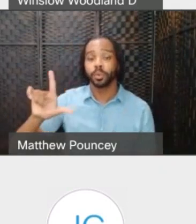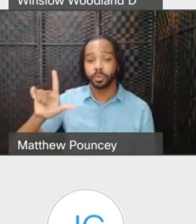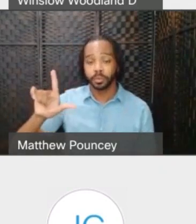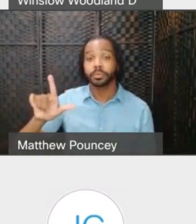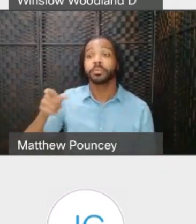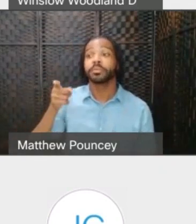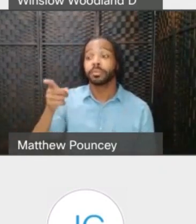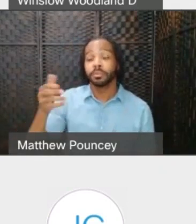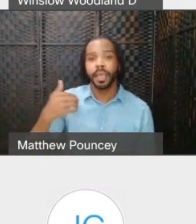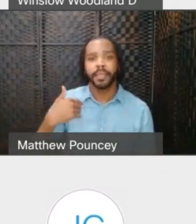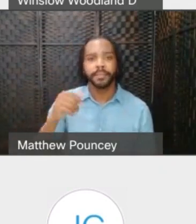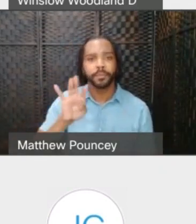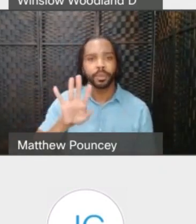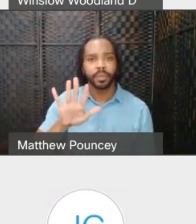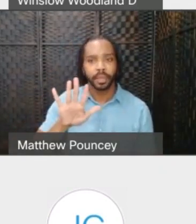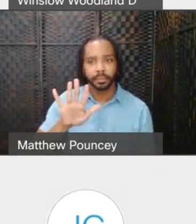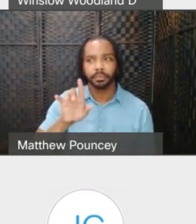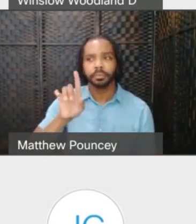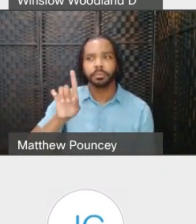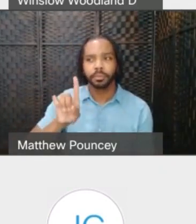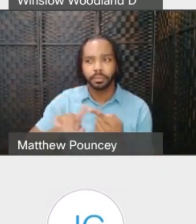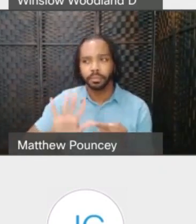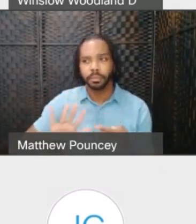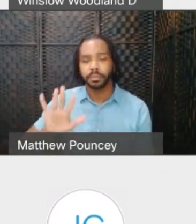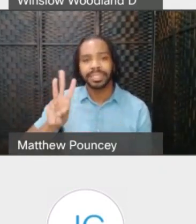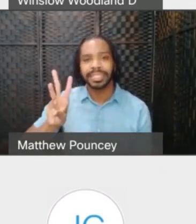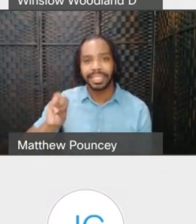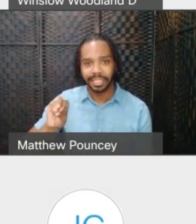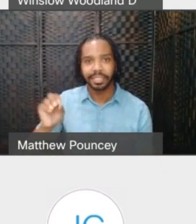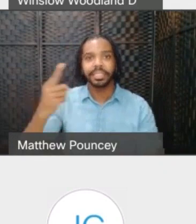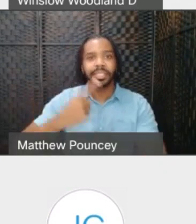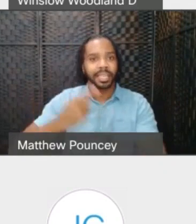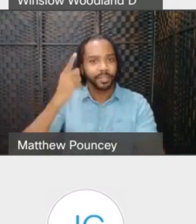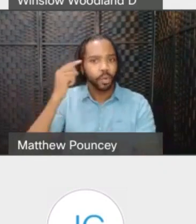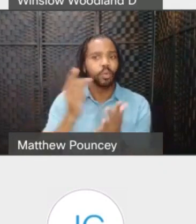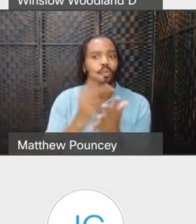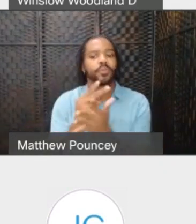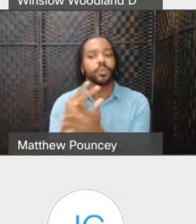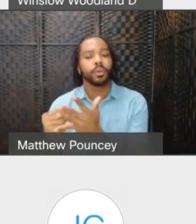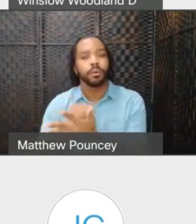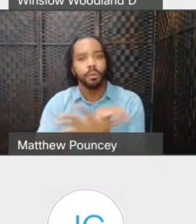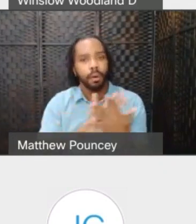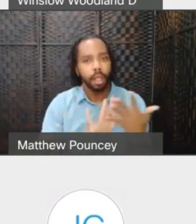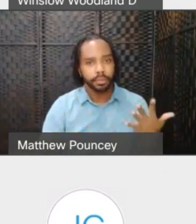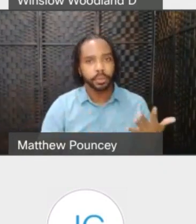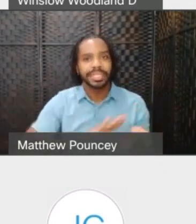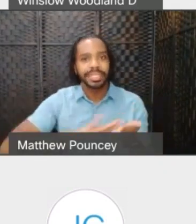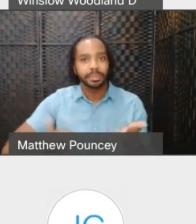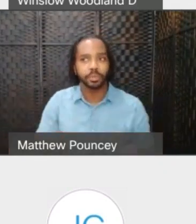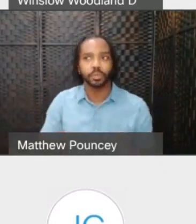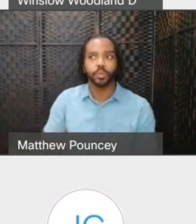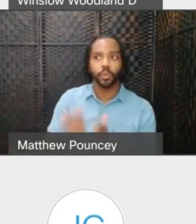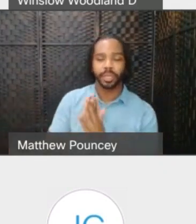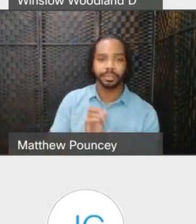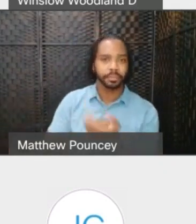45 to, I believe it's 60 days to review all of the exemptions. I will say that we have